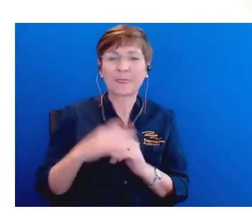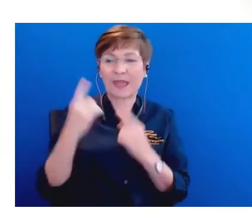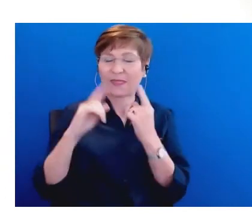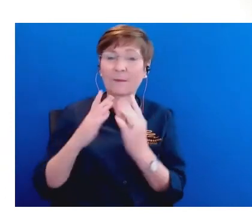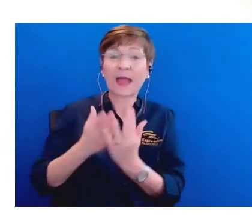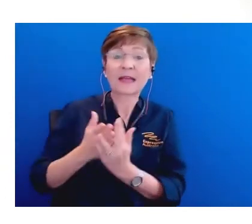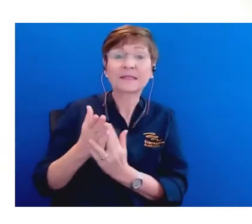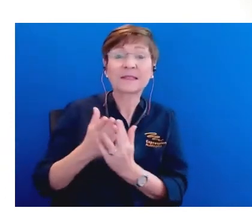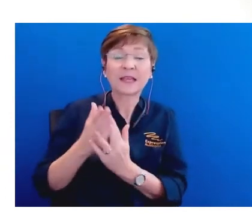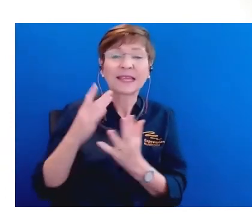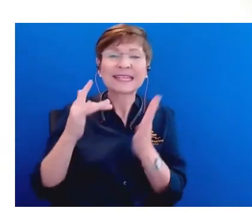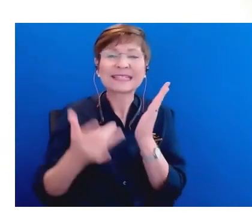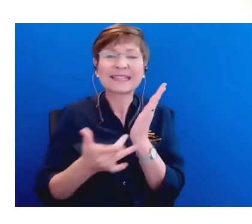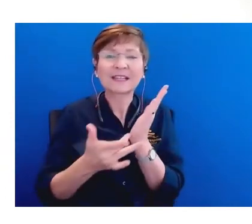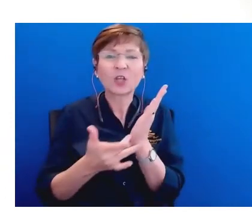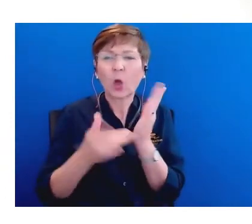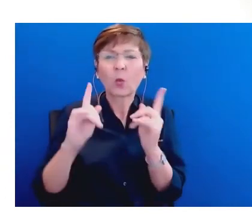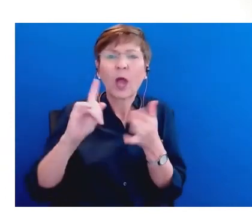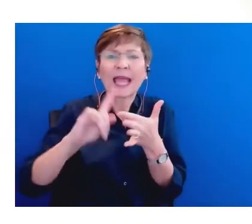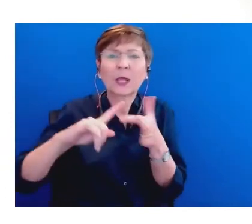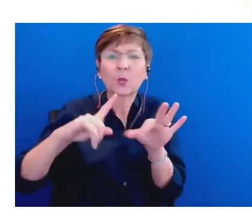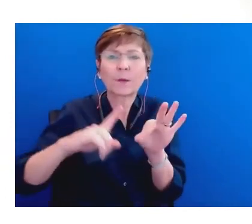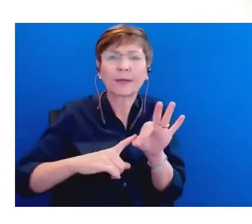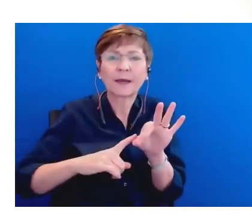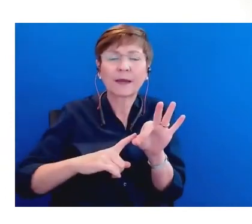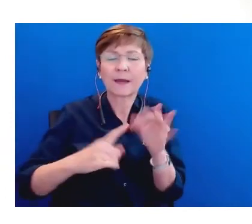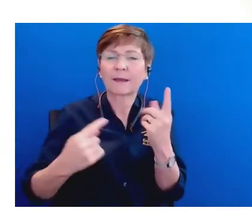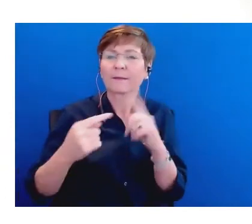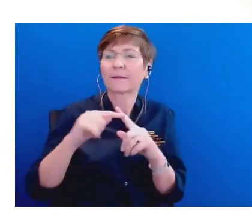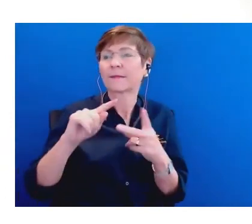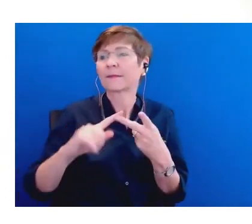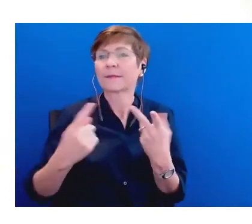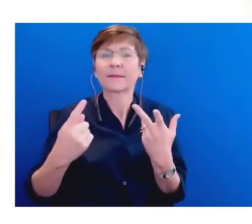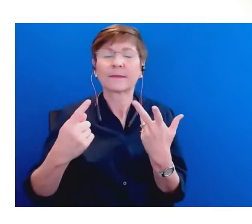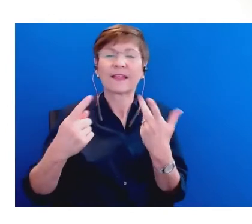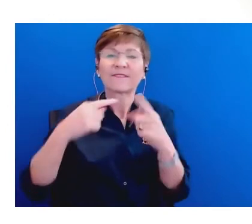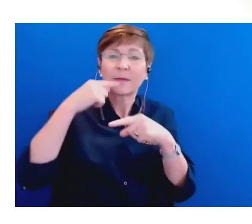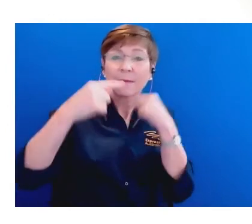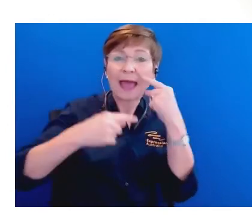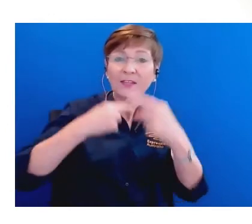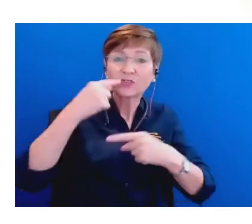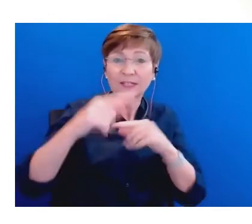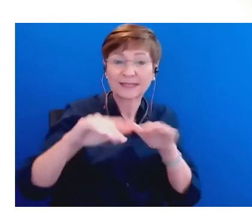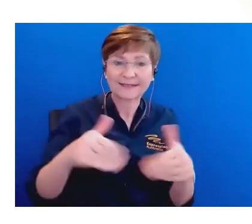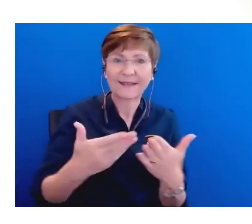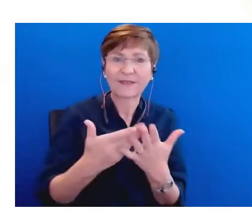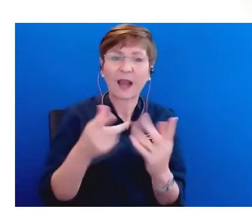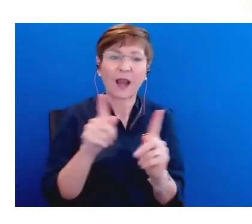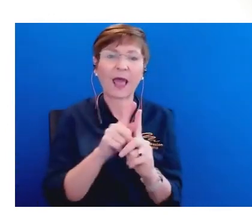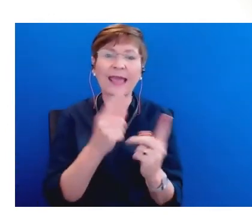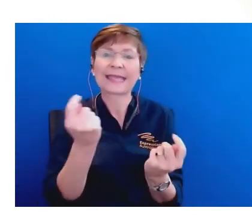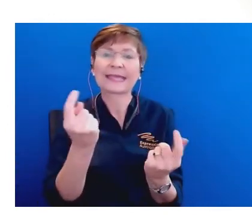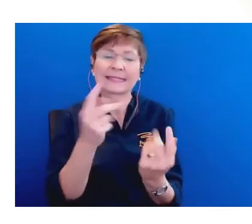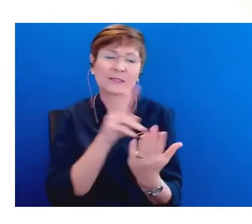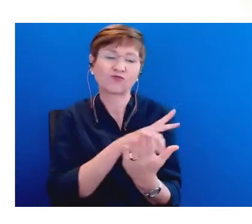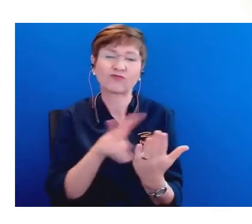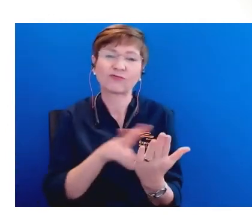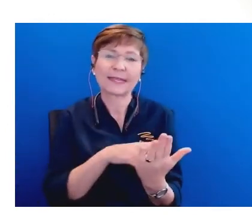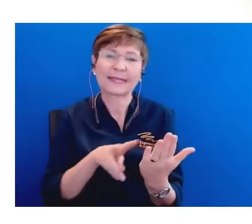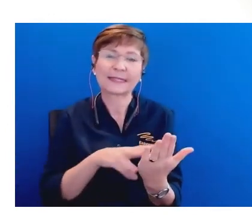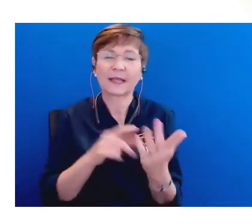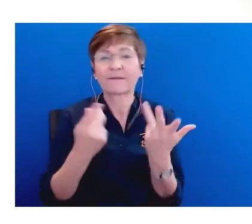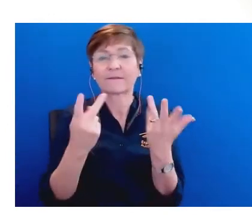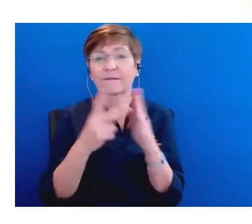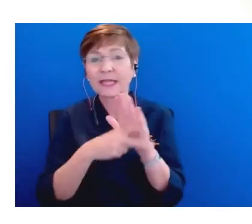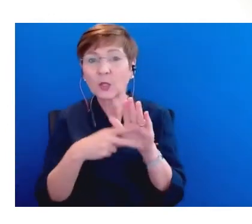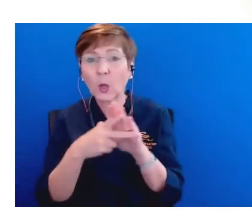technology, the presentation of information in different formats, including easy read and video, and also